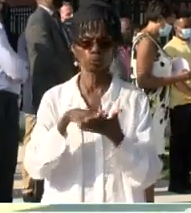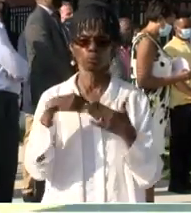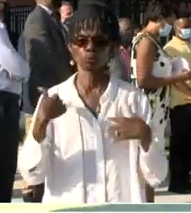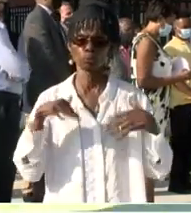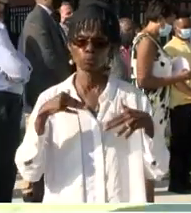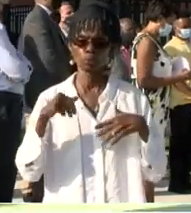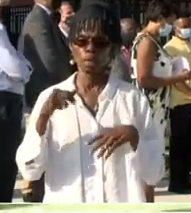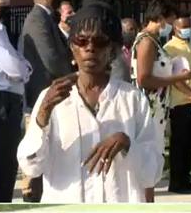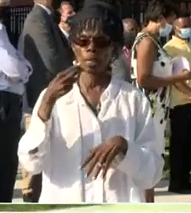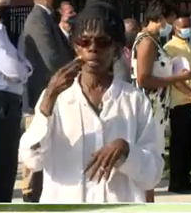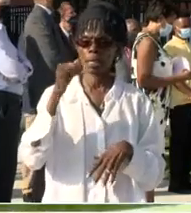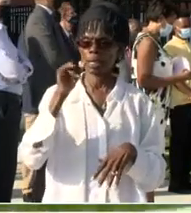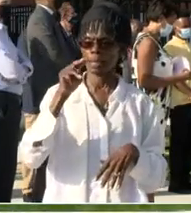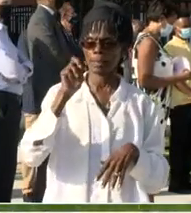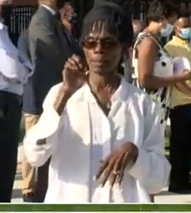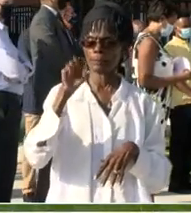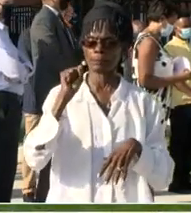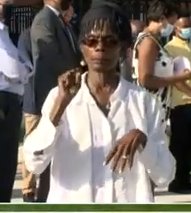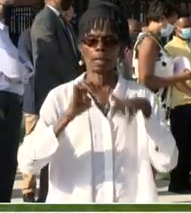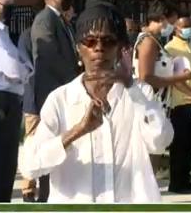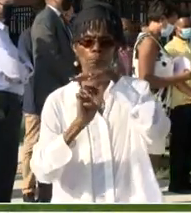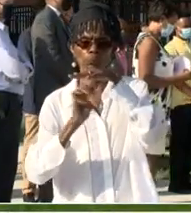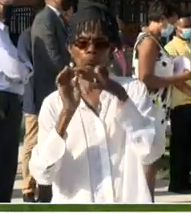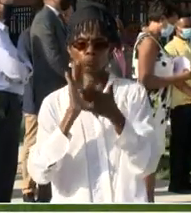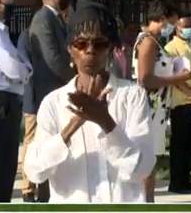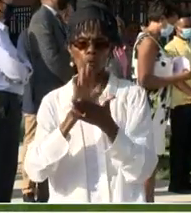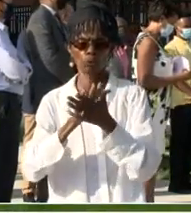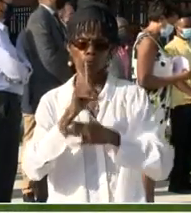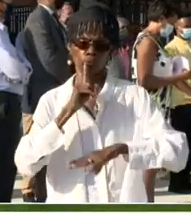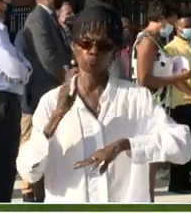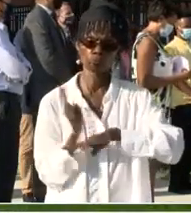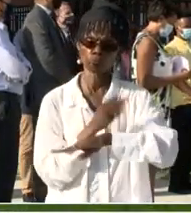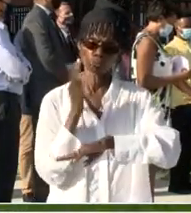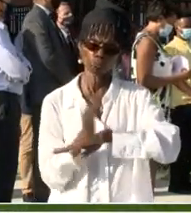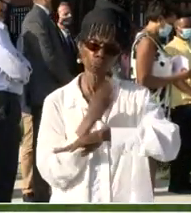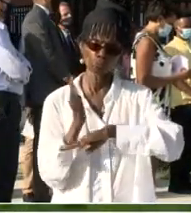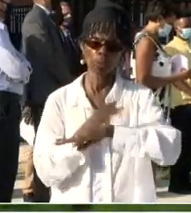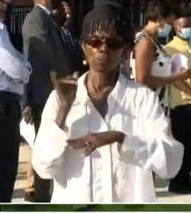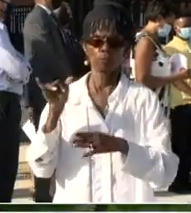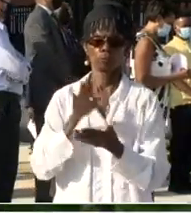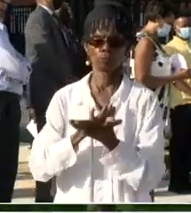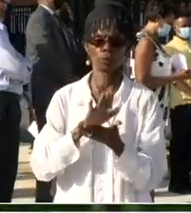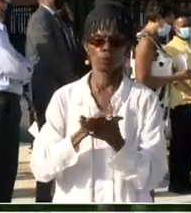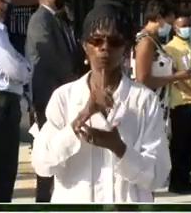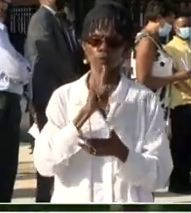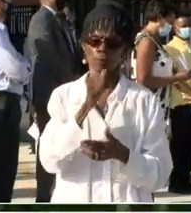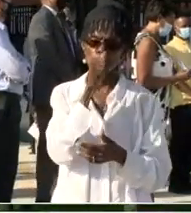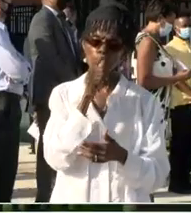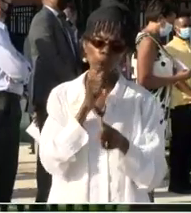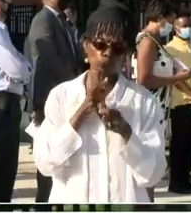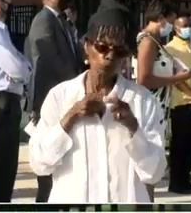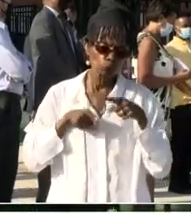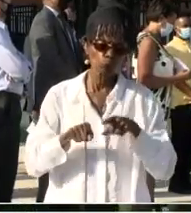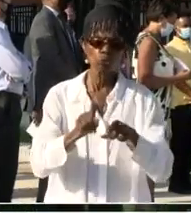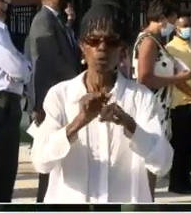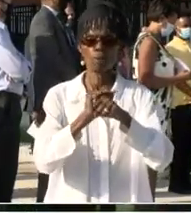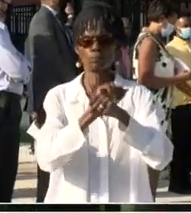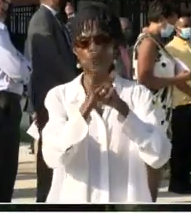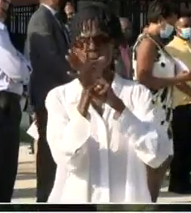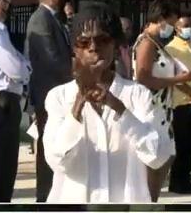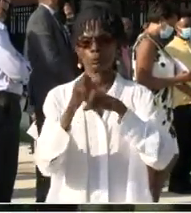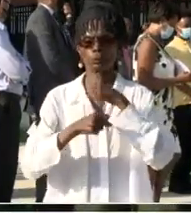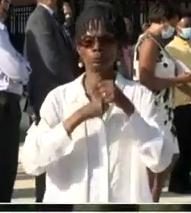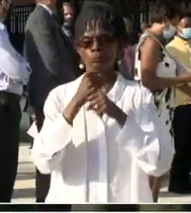and resilience throughout the renovations, the pandemic, and in preparation for the start of this new school year. We can now celebrate